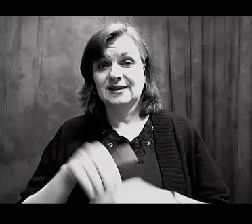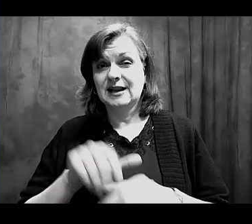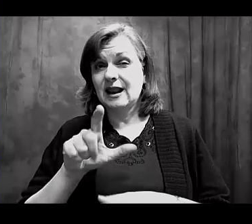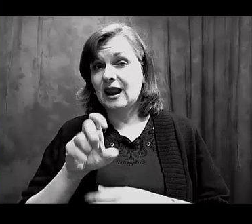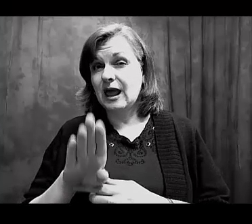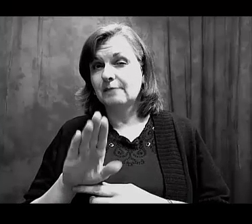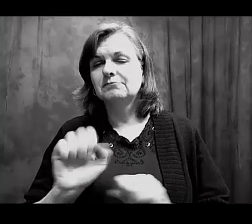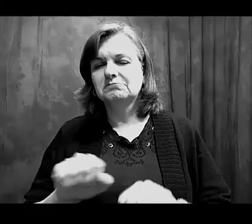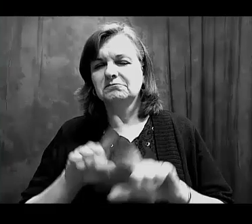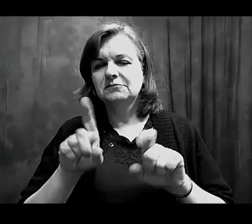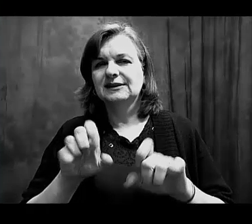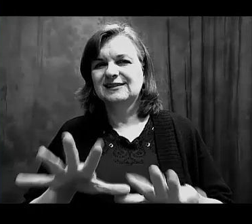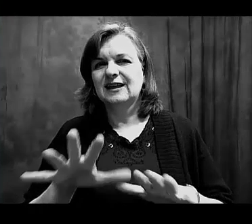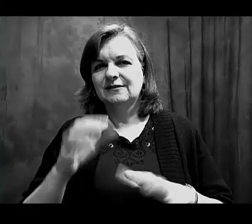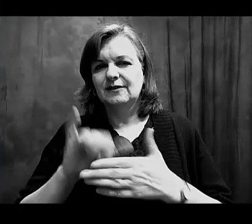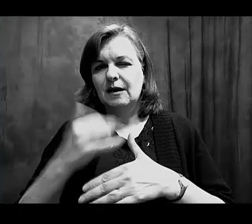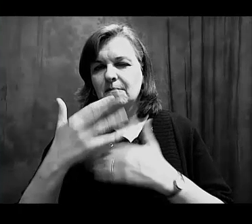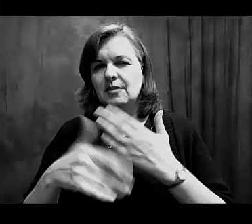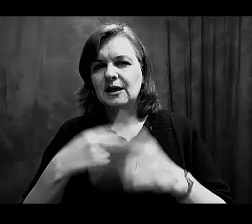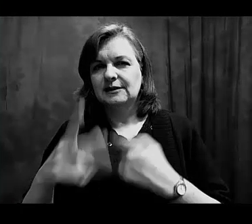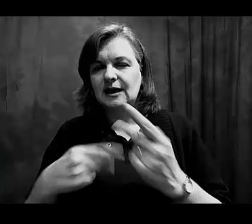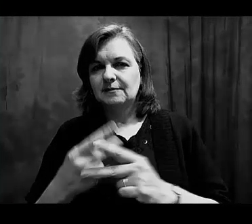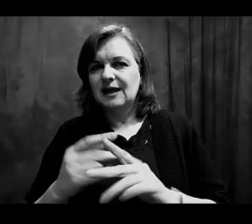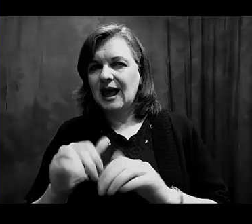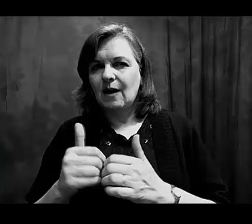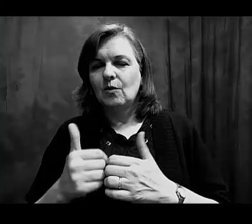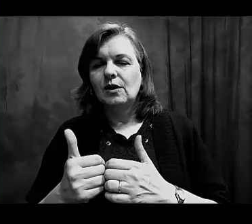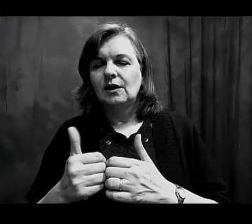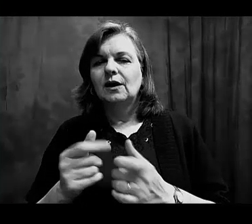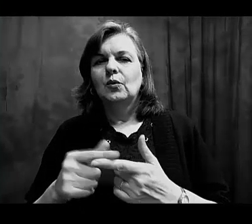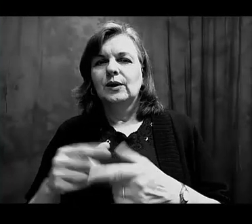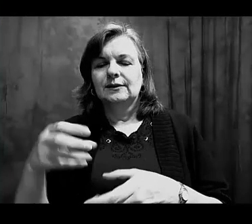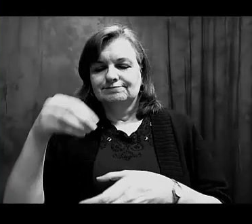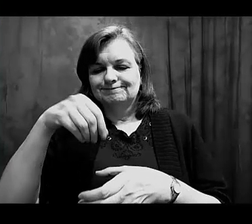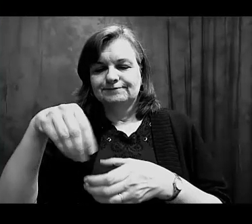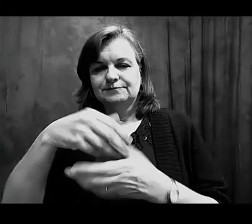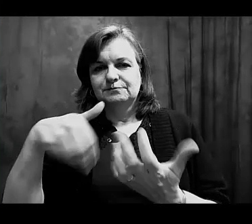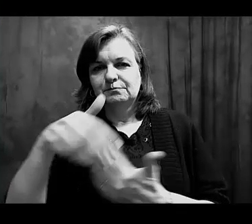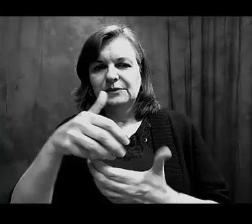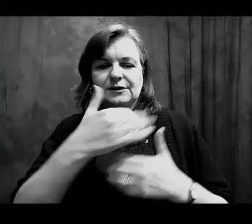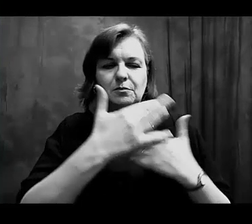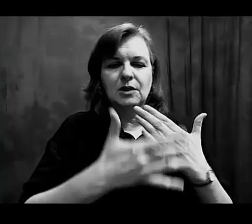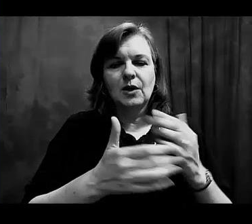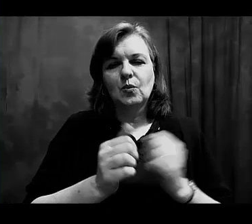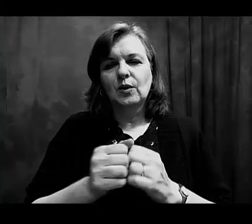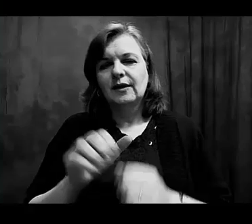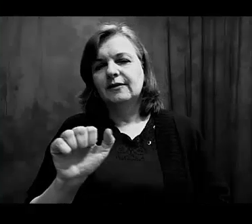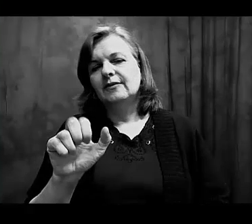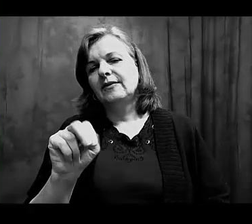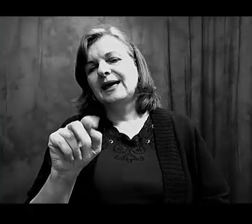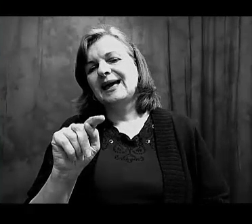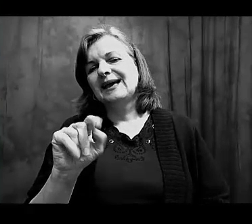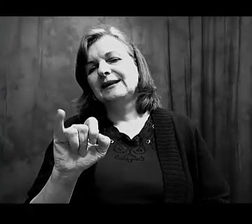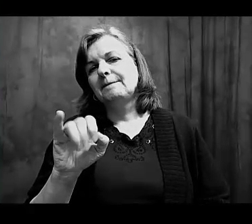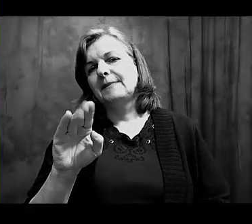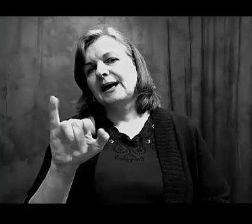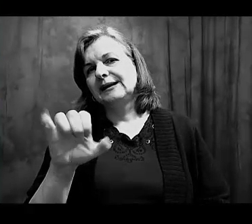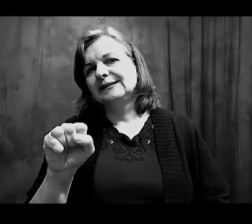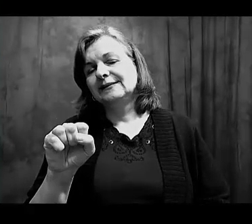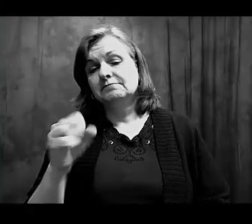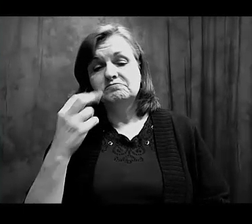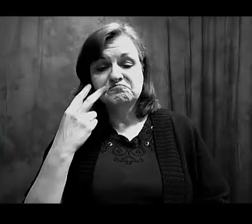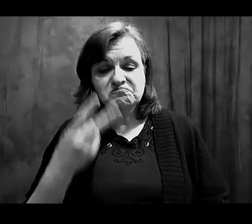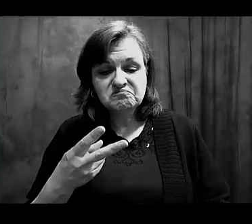We can test for this in the lab. We actually react it with antibodies to consider whether or not the blood